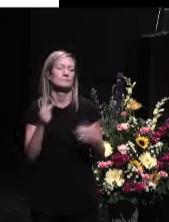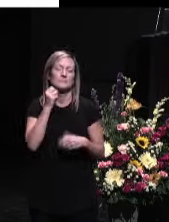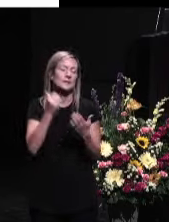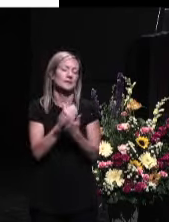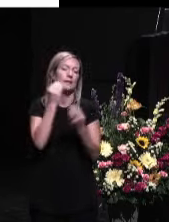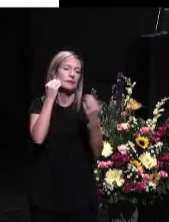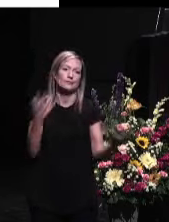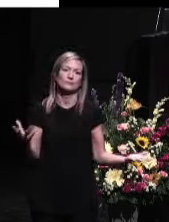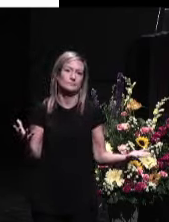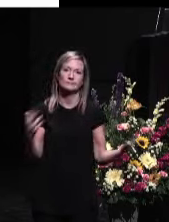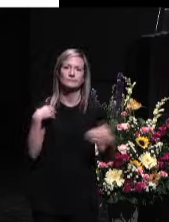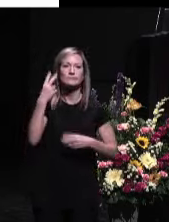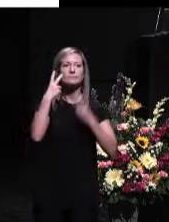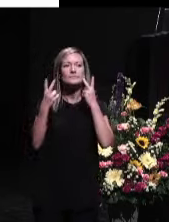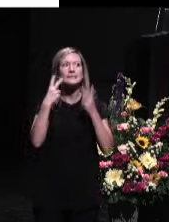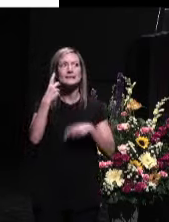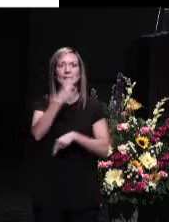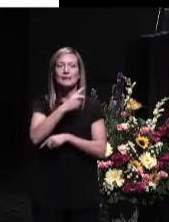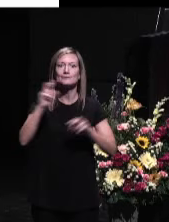is something we've been seeing.